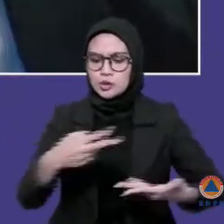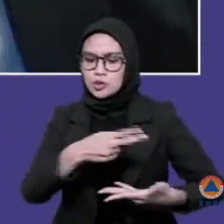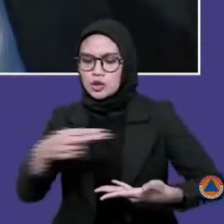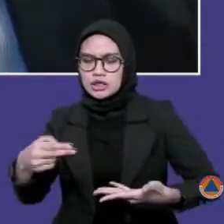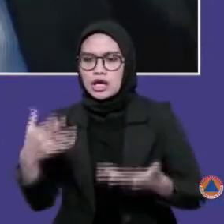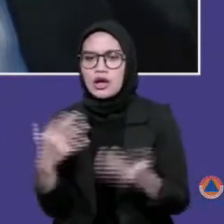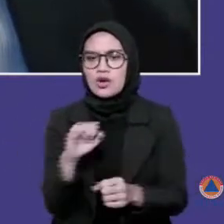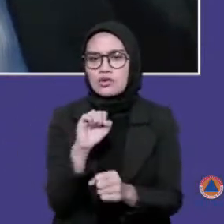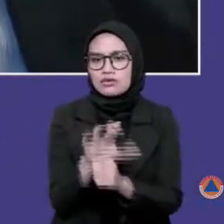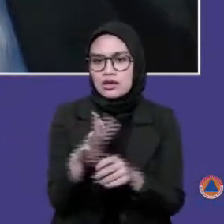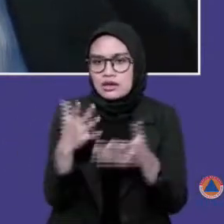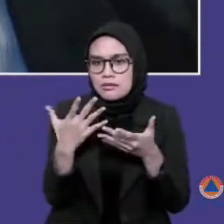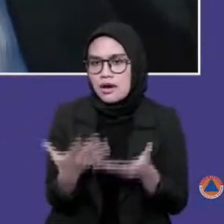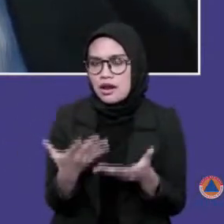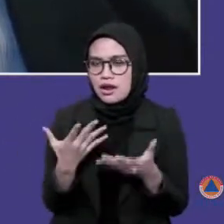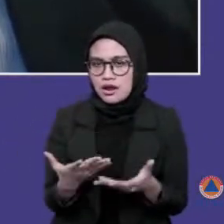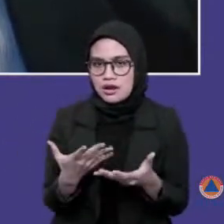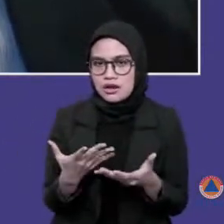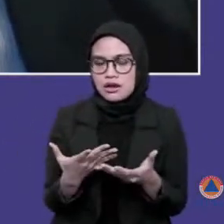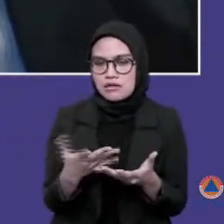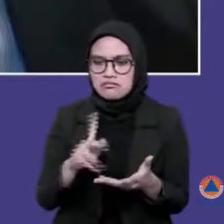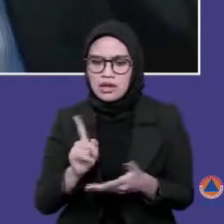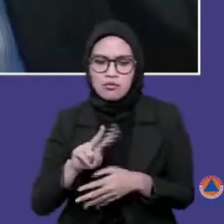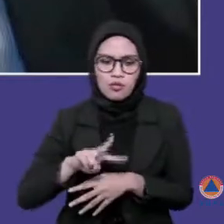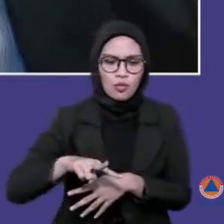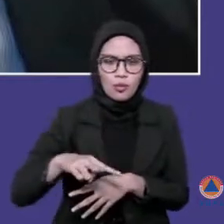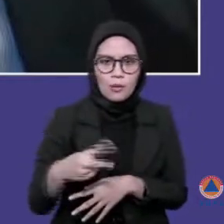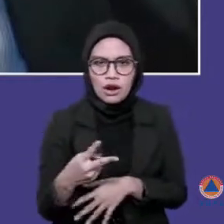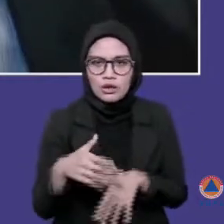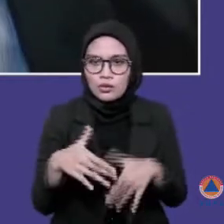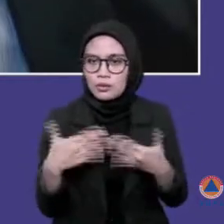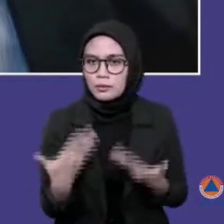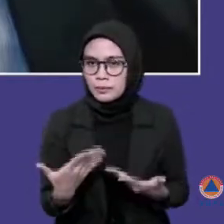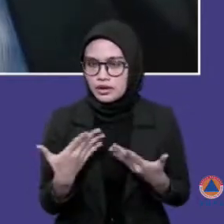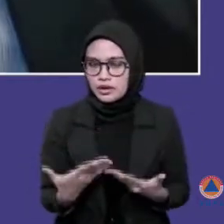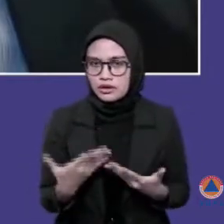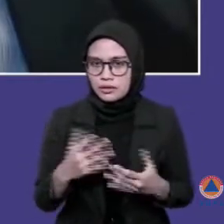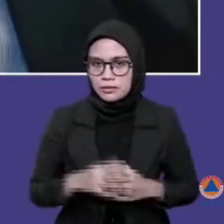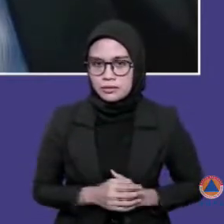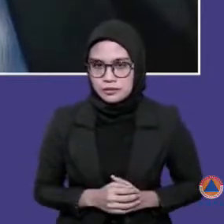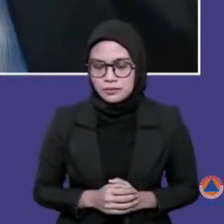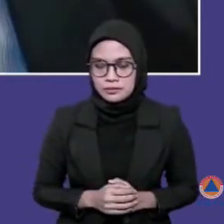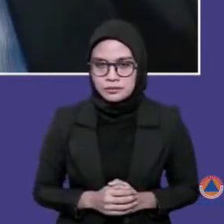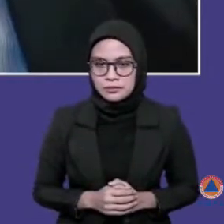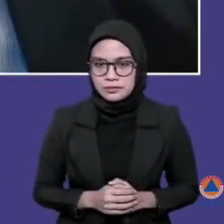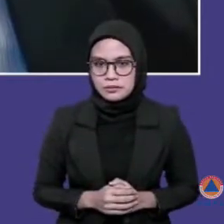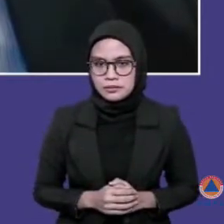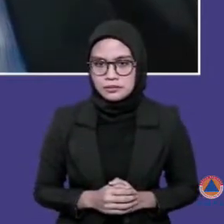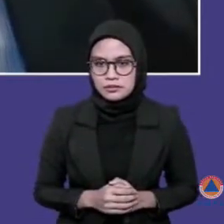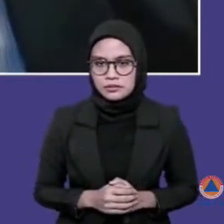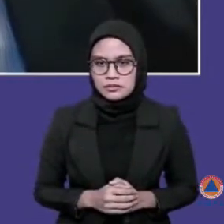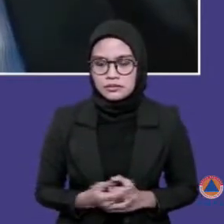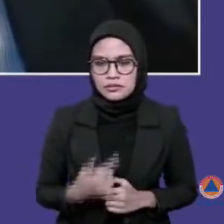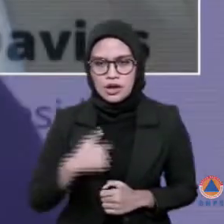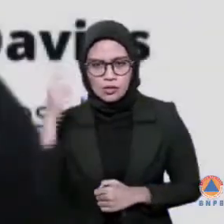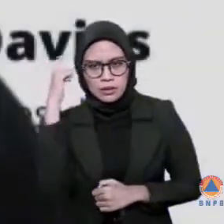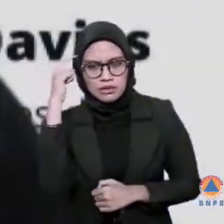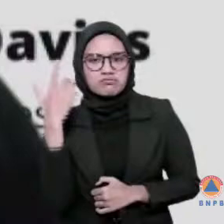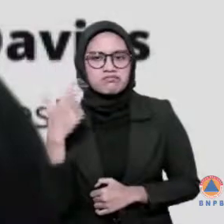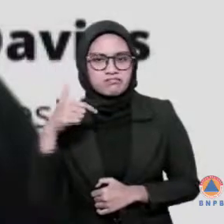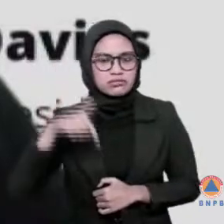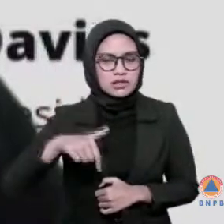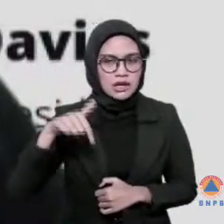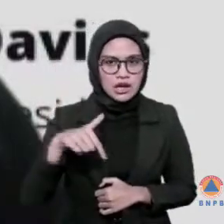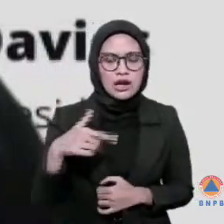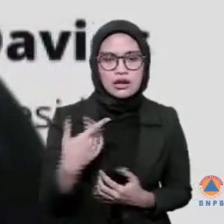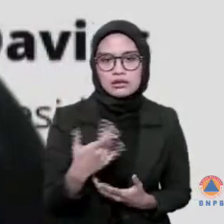Indonesia. And as we know, that can change very rapidly. So I think it's a good time now to get an